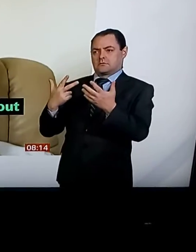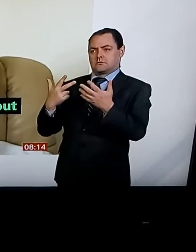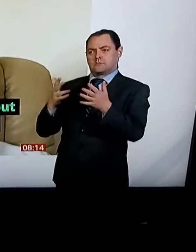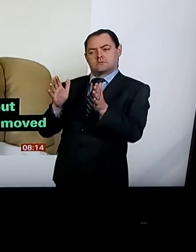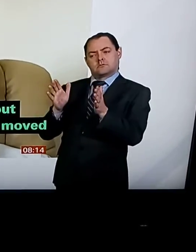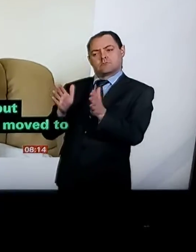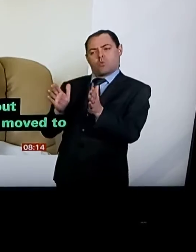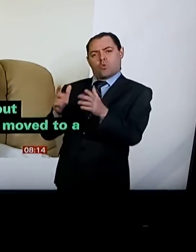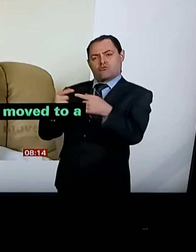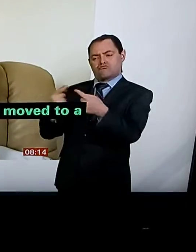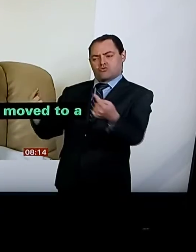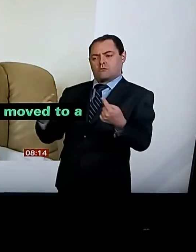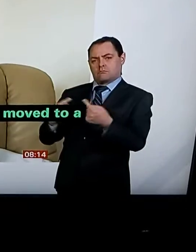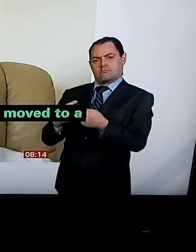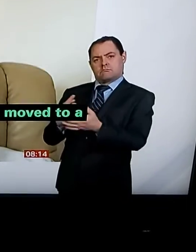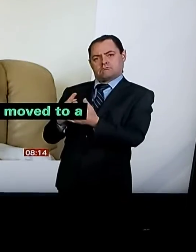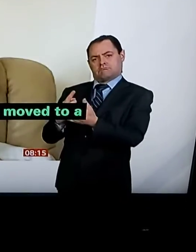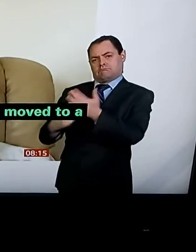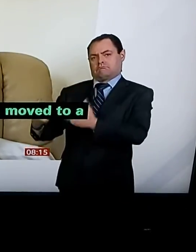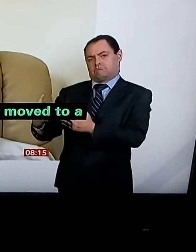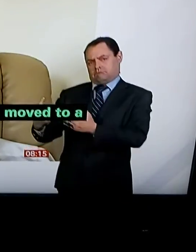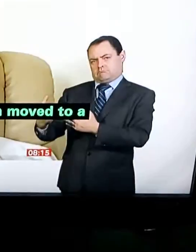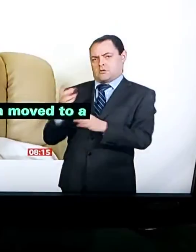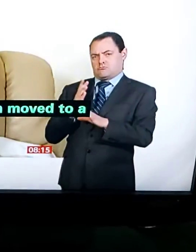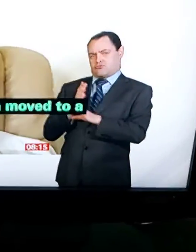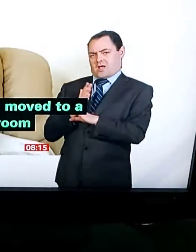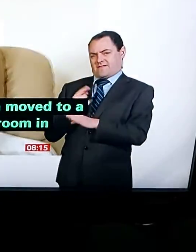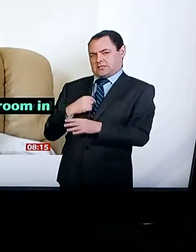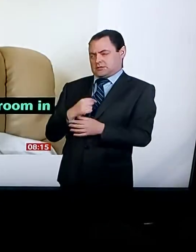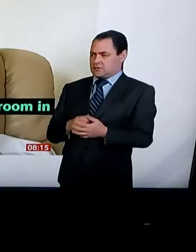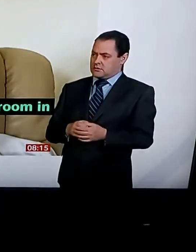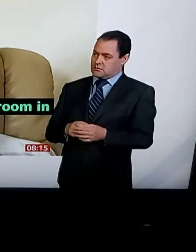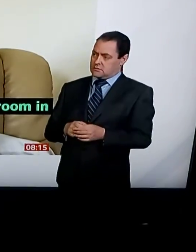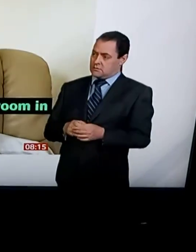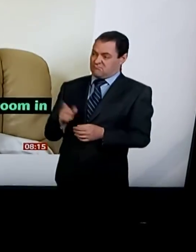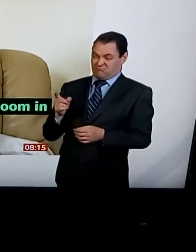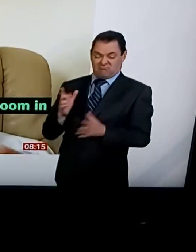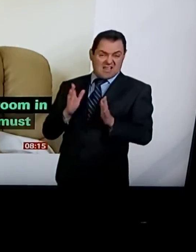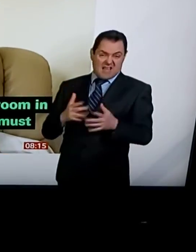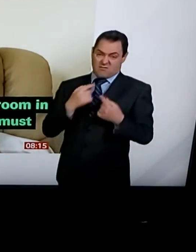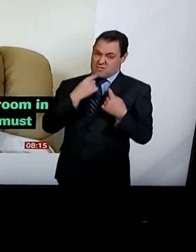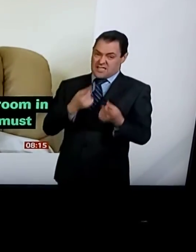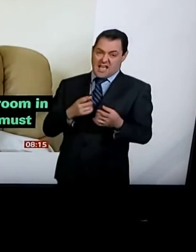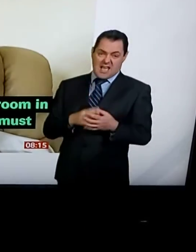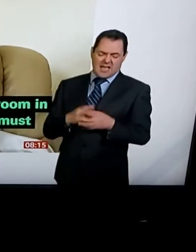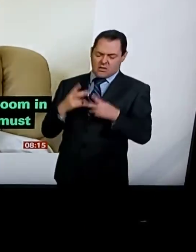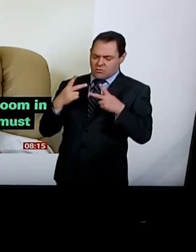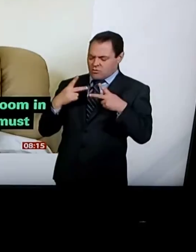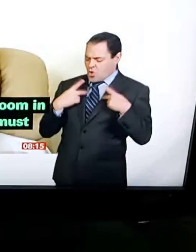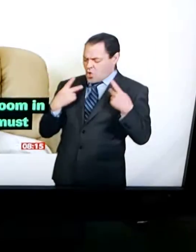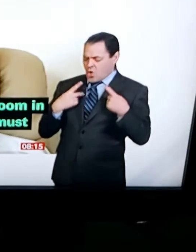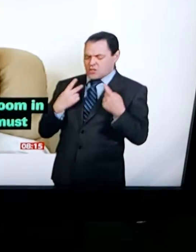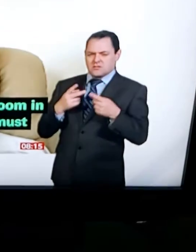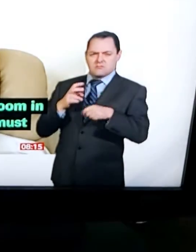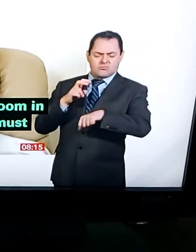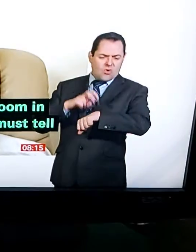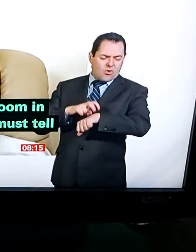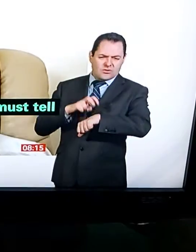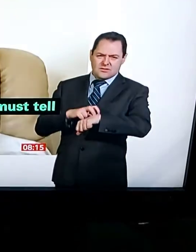private isolation. But I must tell you, the nurses and the